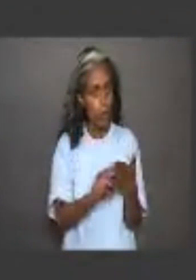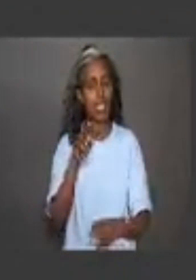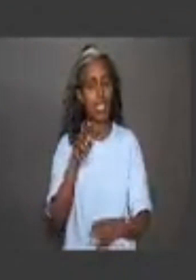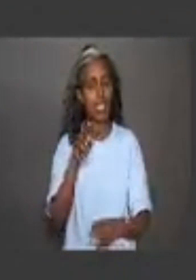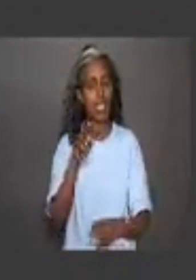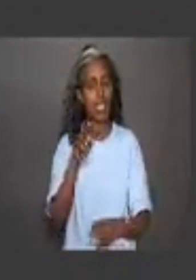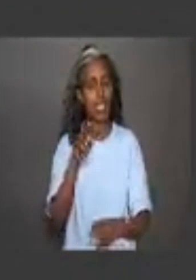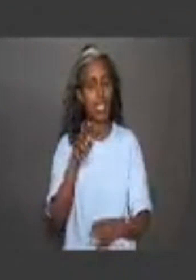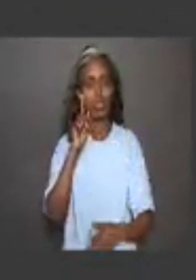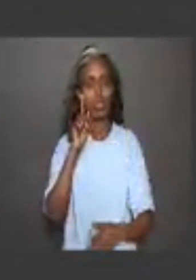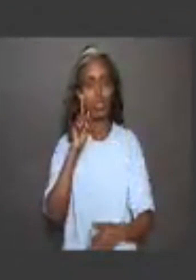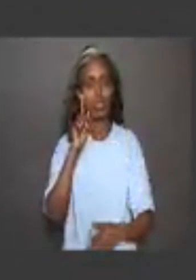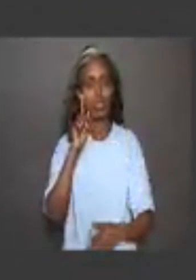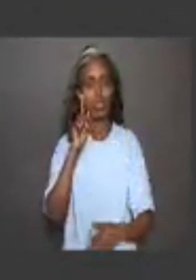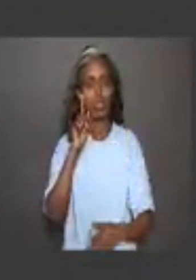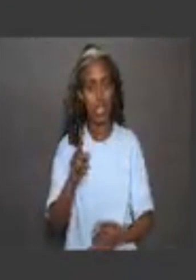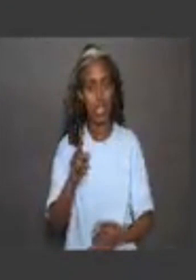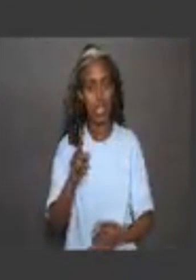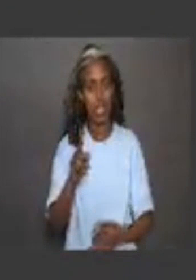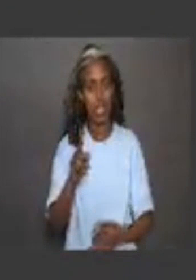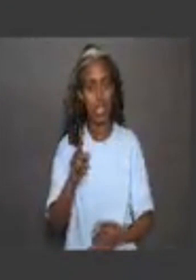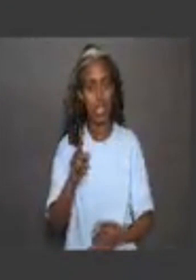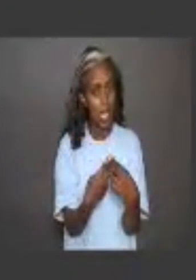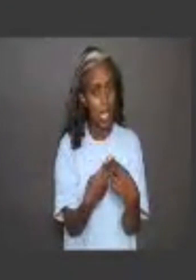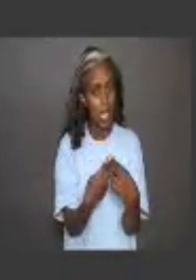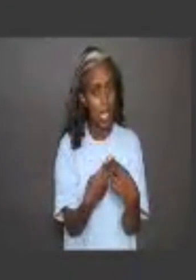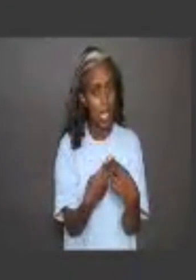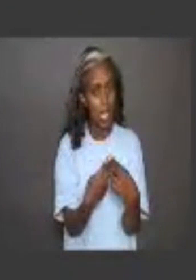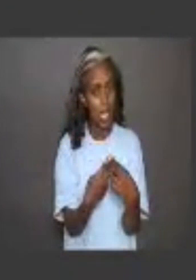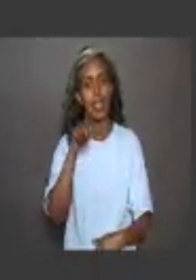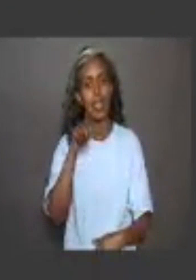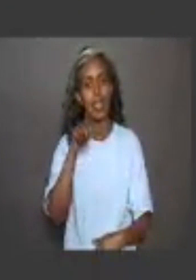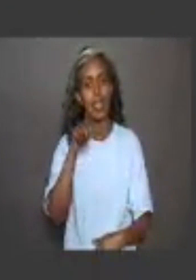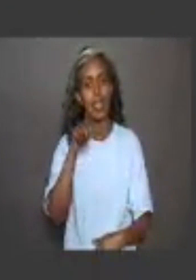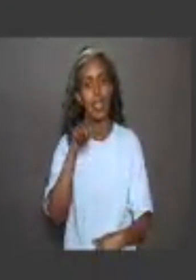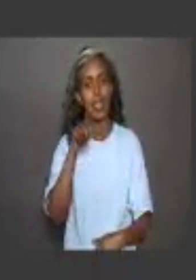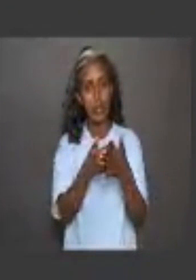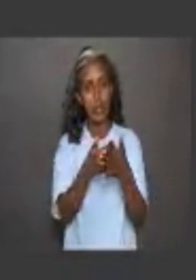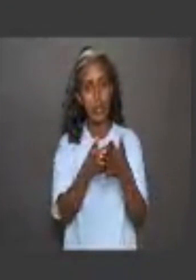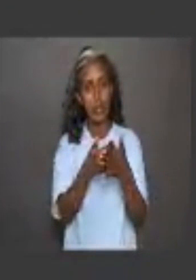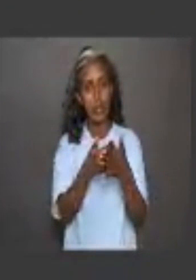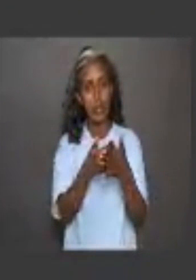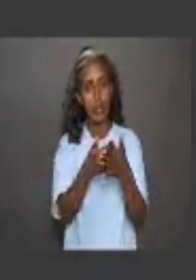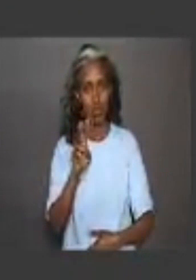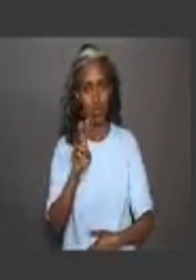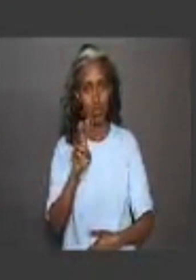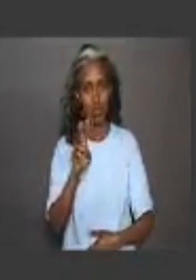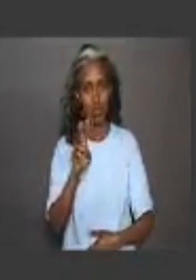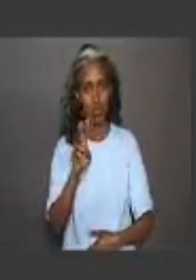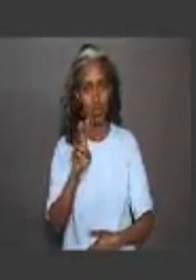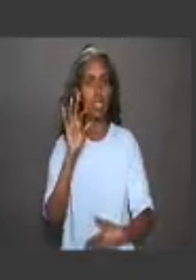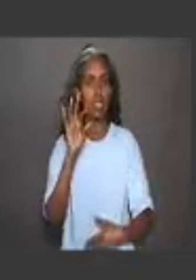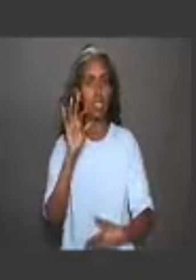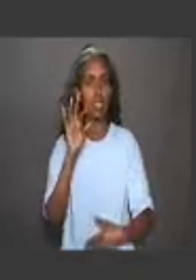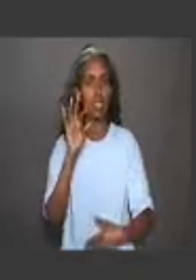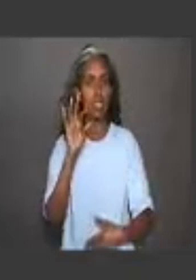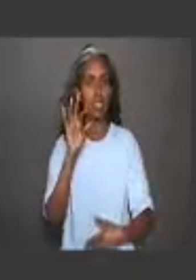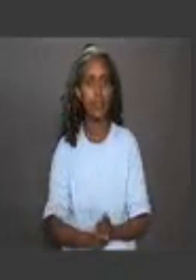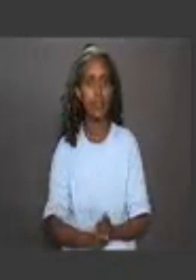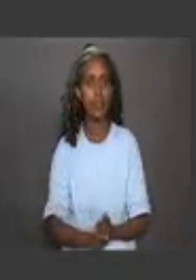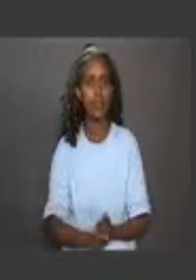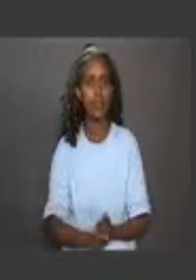1 multiplied by x minus 2 plus 9. We have